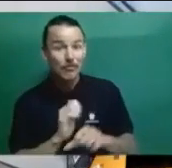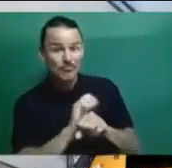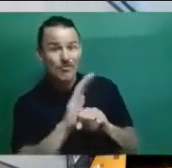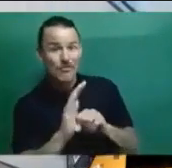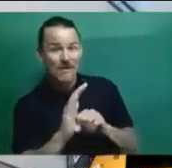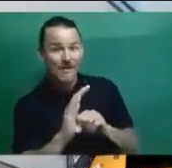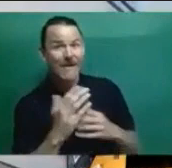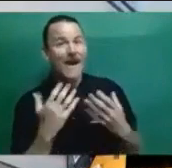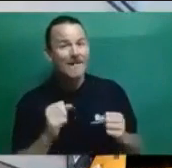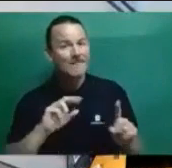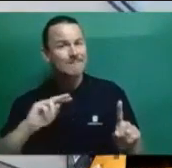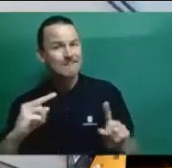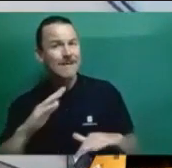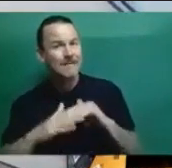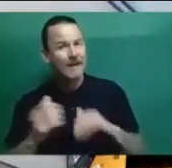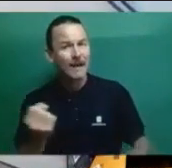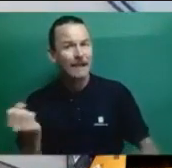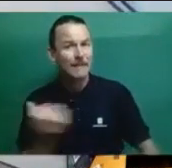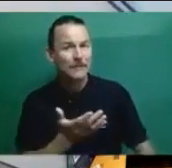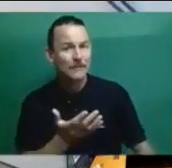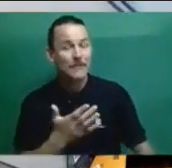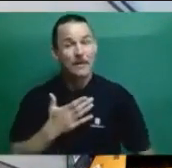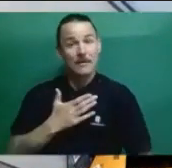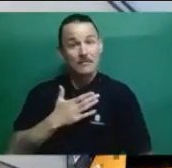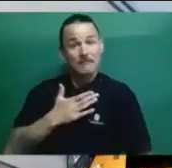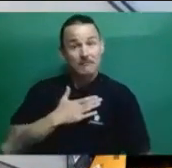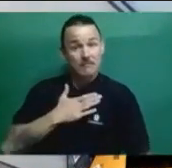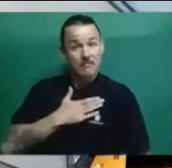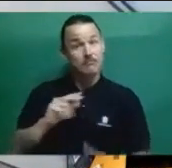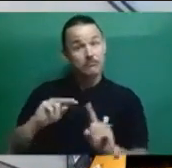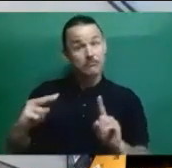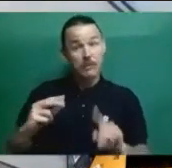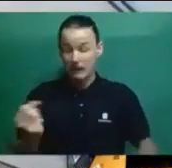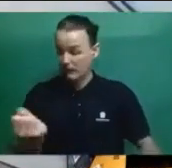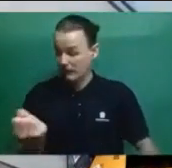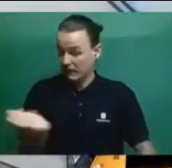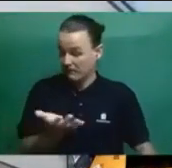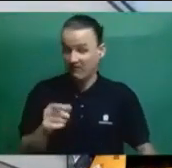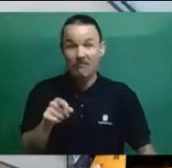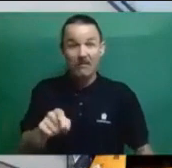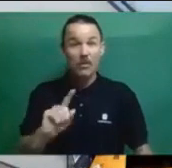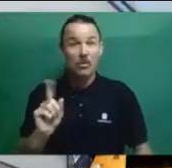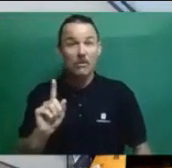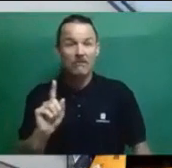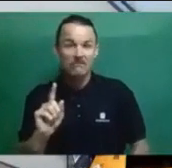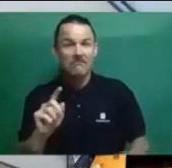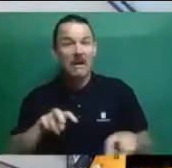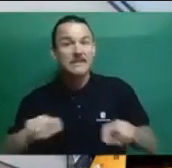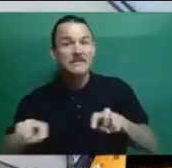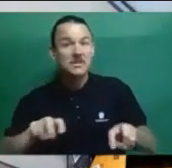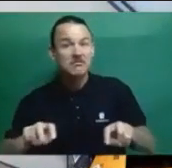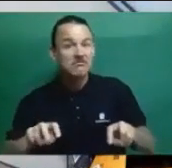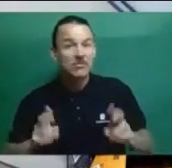my view has always been that gambling is a perfectly legitimate recreational activity. Going to the pub to have a